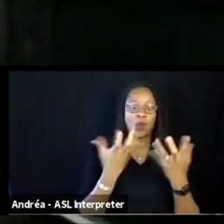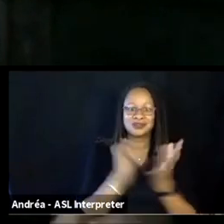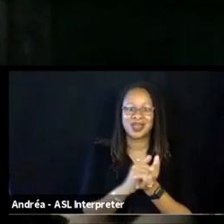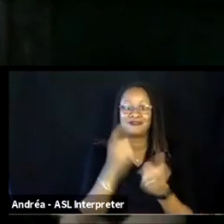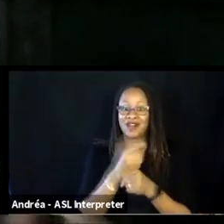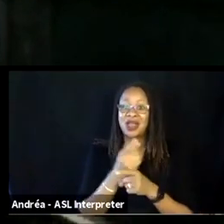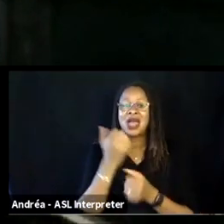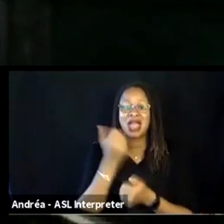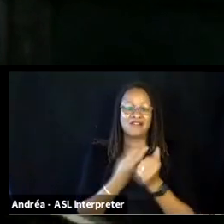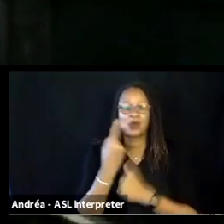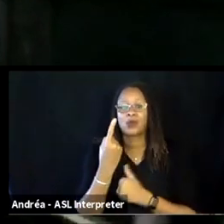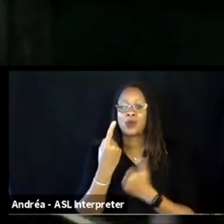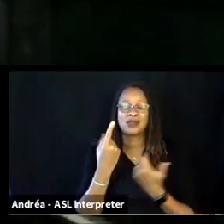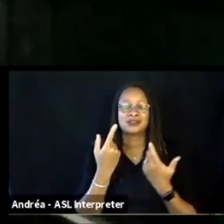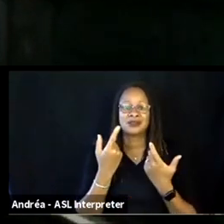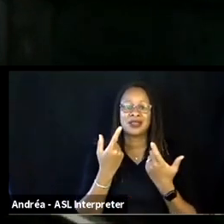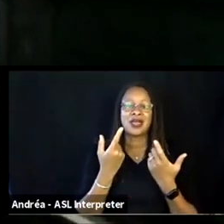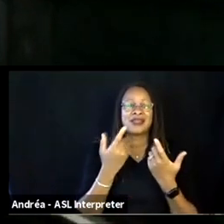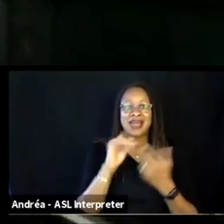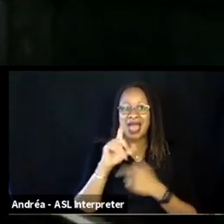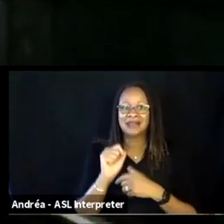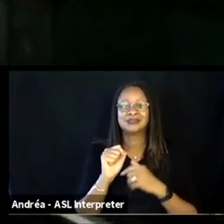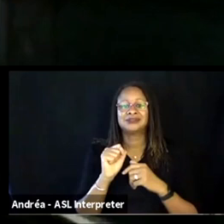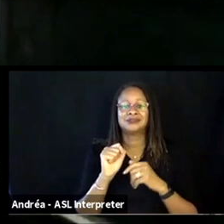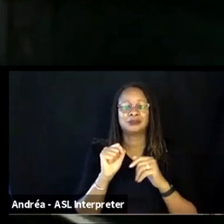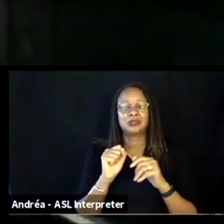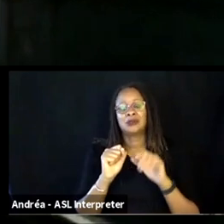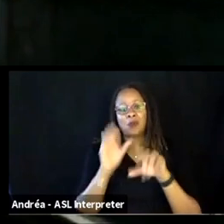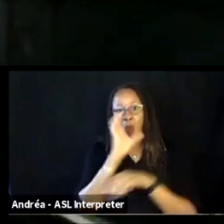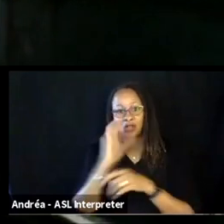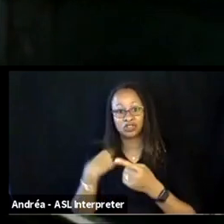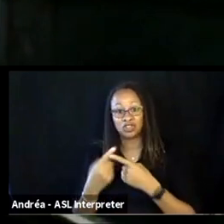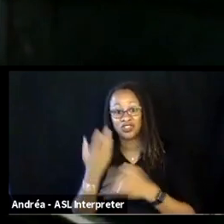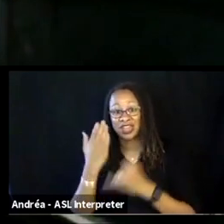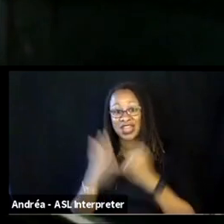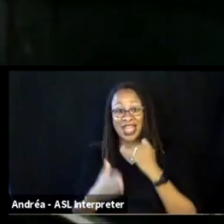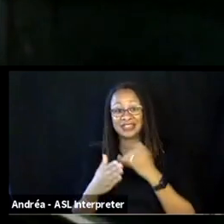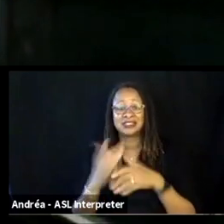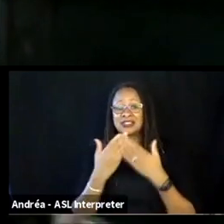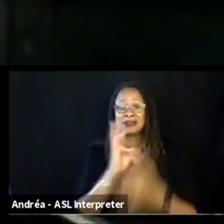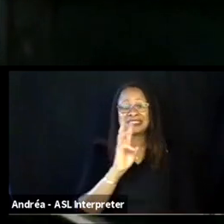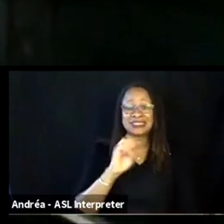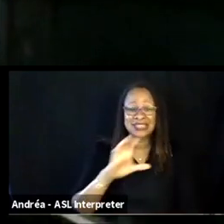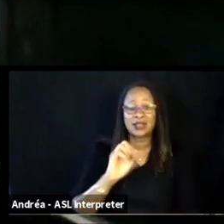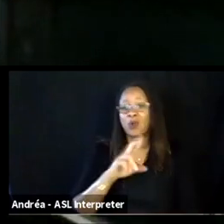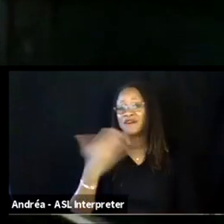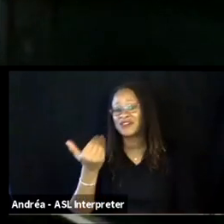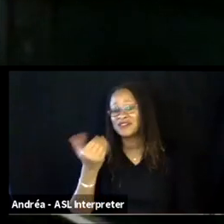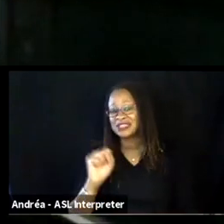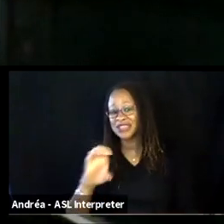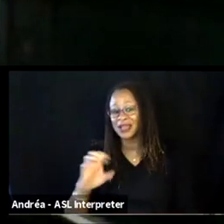know, everyone wants the ad to be watched to the end. And whether that's a 6 seconds ad or the 15 second, et